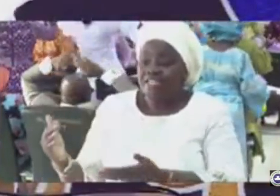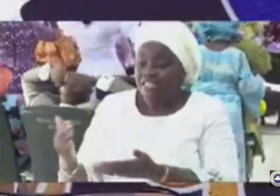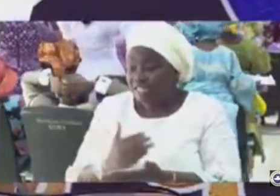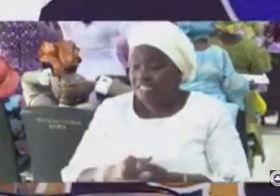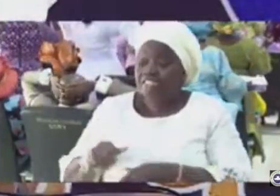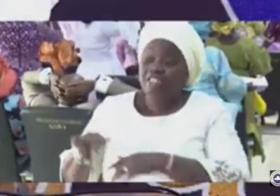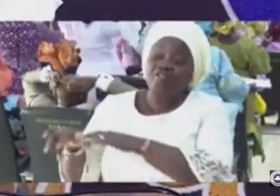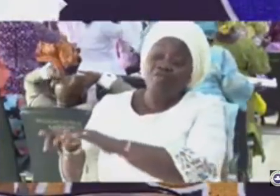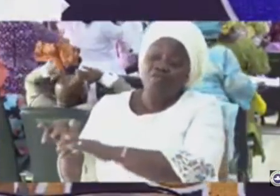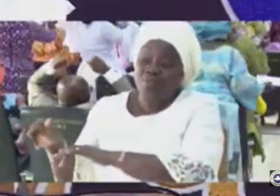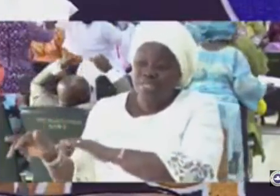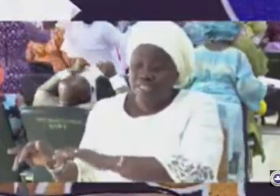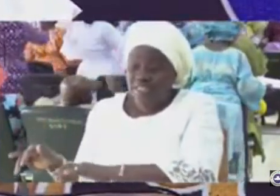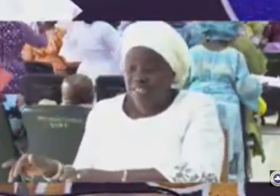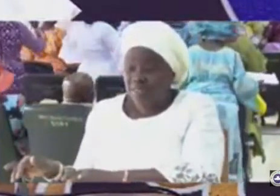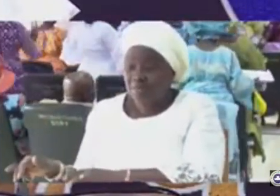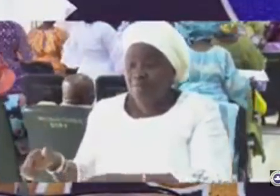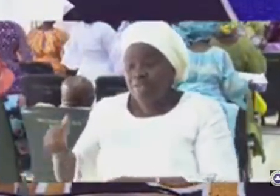Moria Nuga,